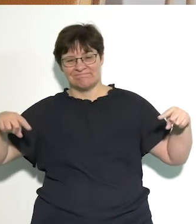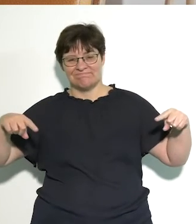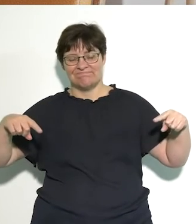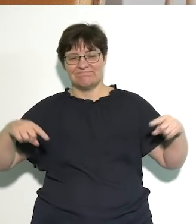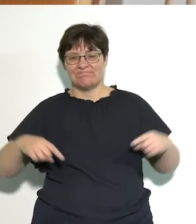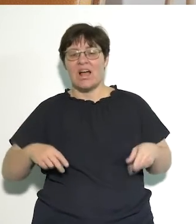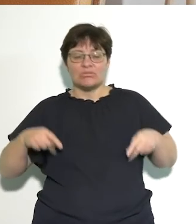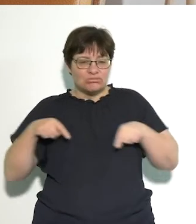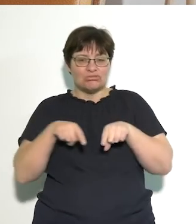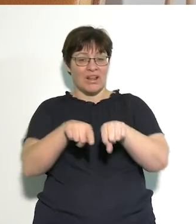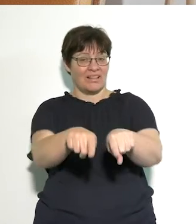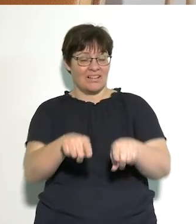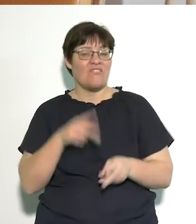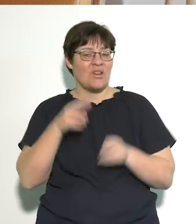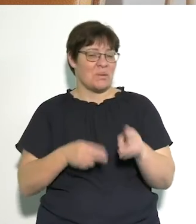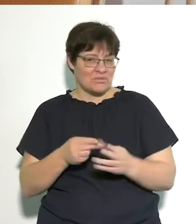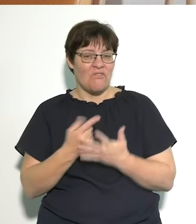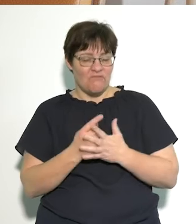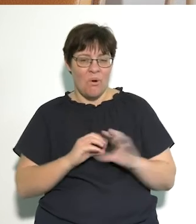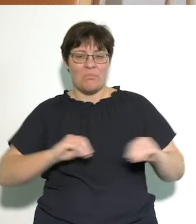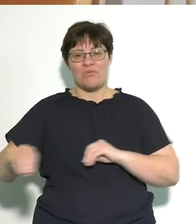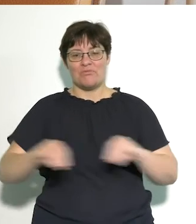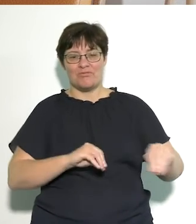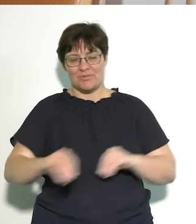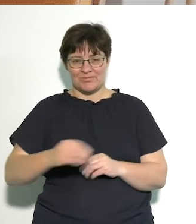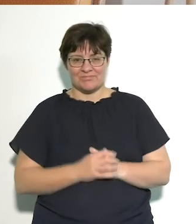number of different locomotor trails for movement